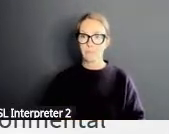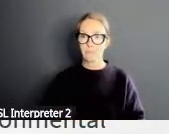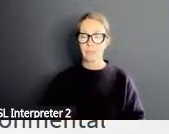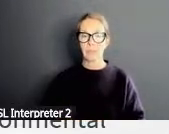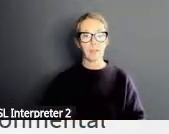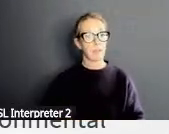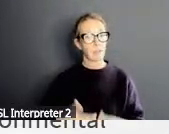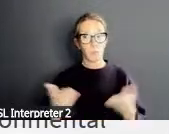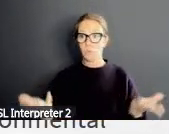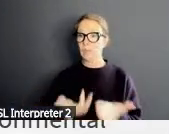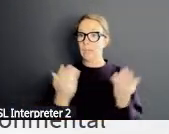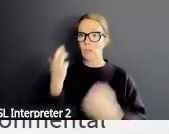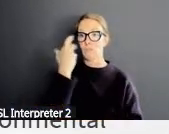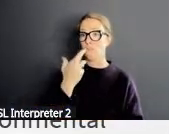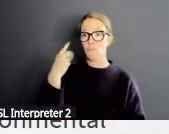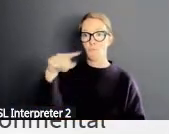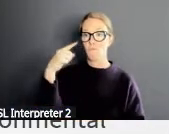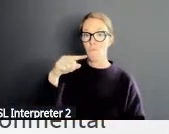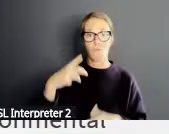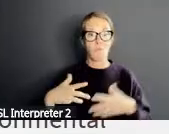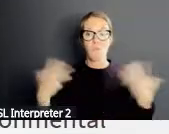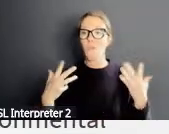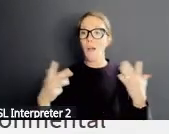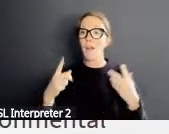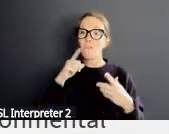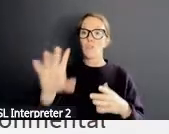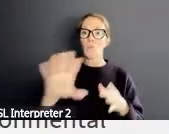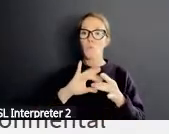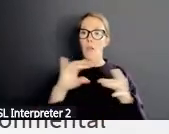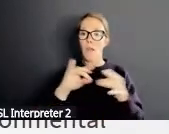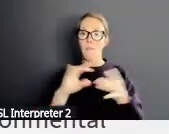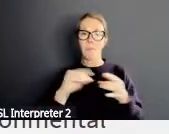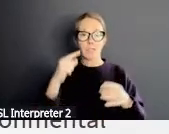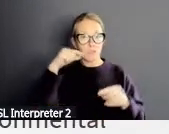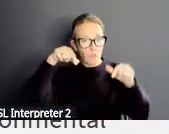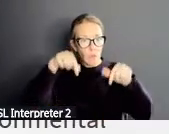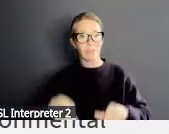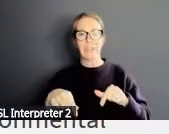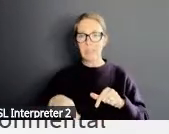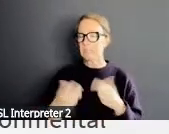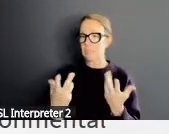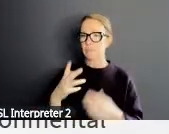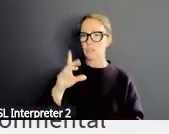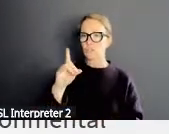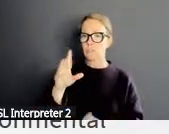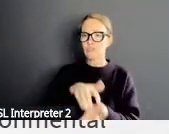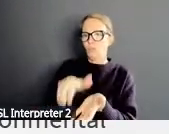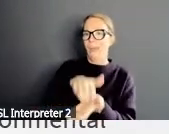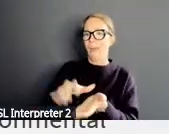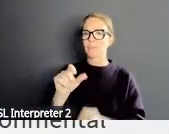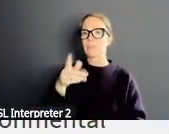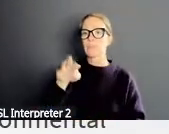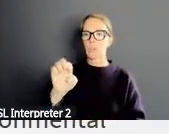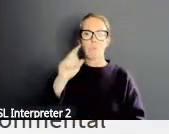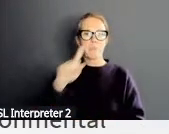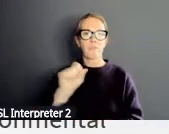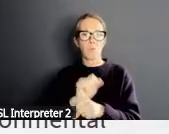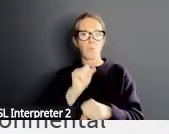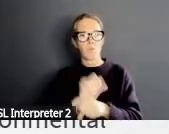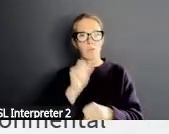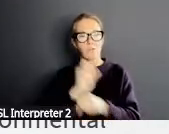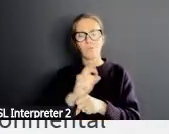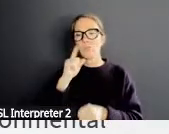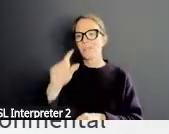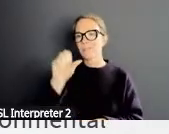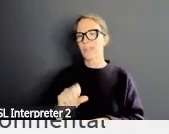Together, we are here to receive your comments on the draft scope of work for the draft environmental impact statement for the South Shore